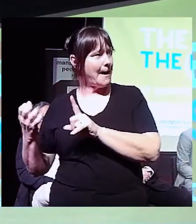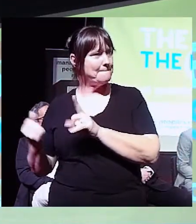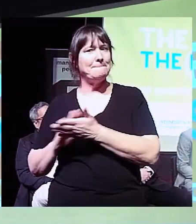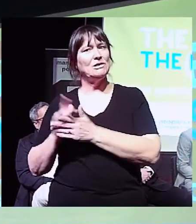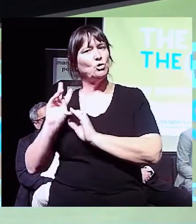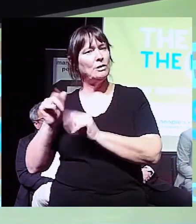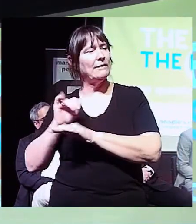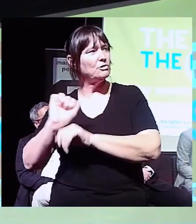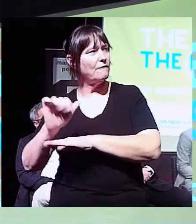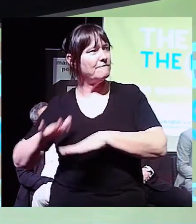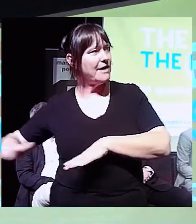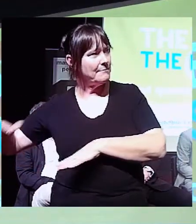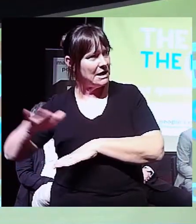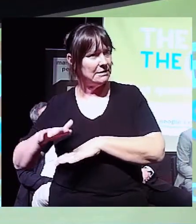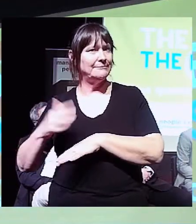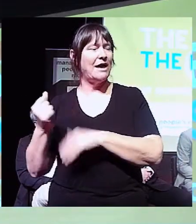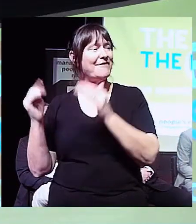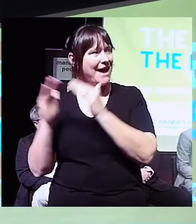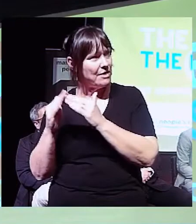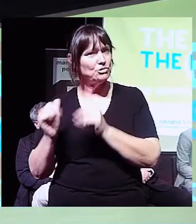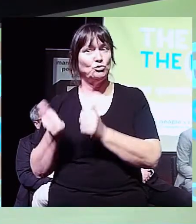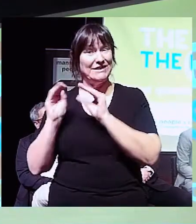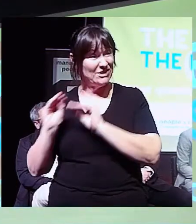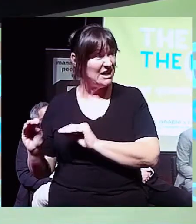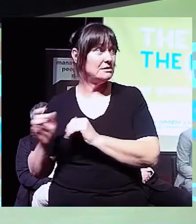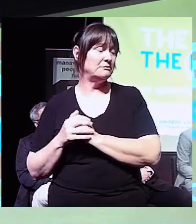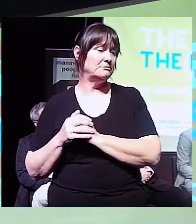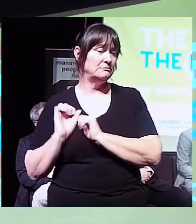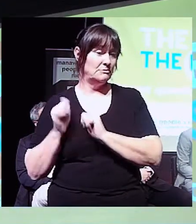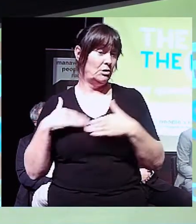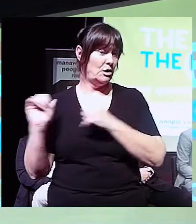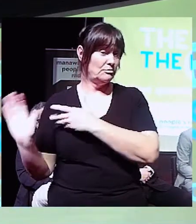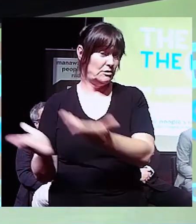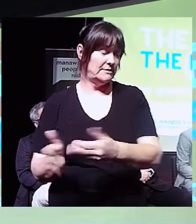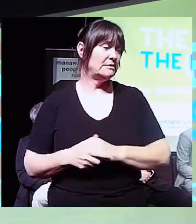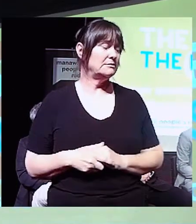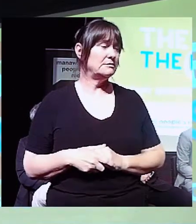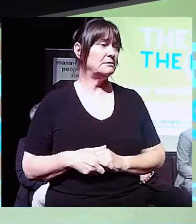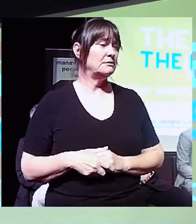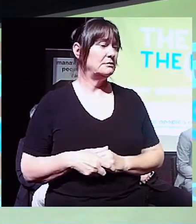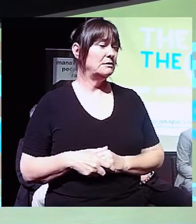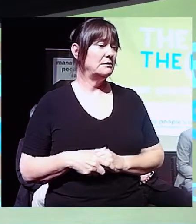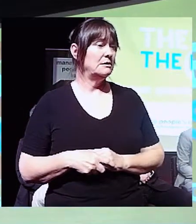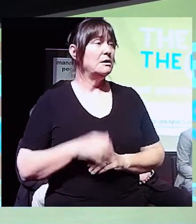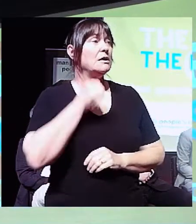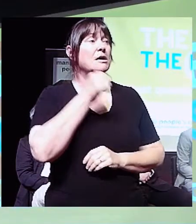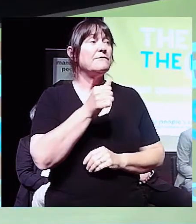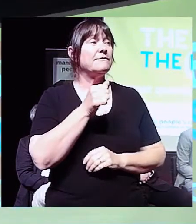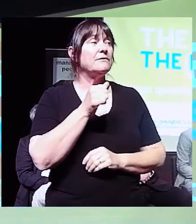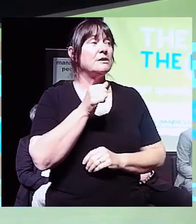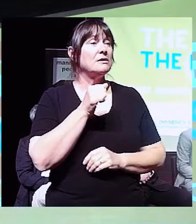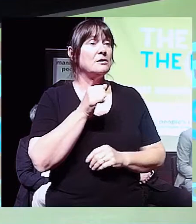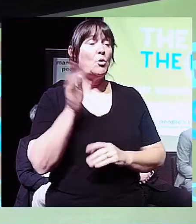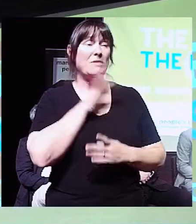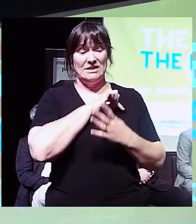after families, a house to live in, good education, and good health services as well. If we're lacking in any one of